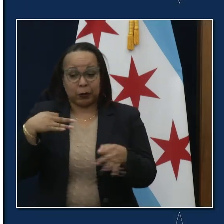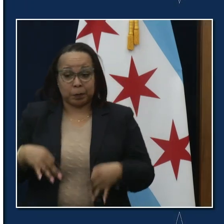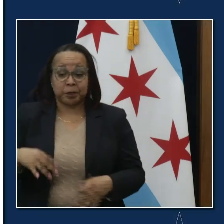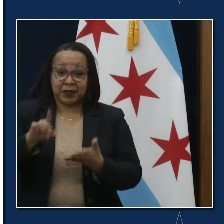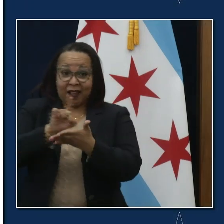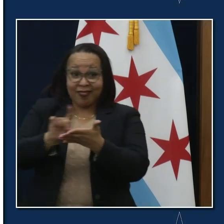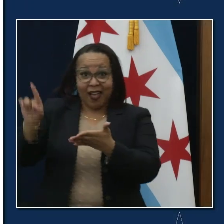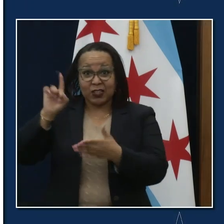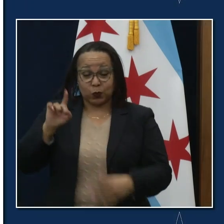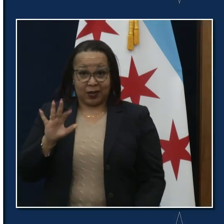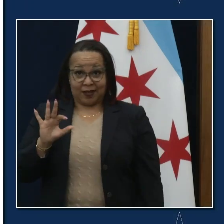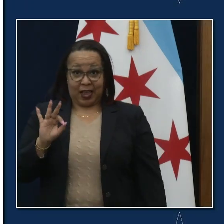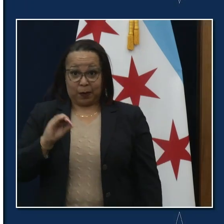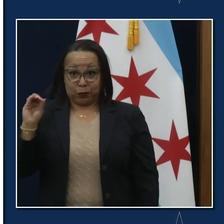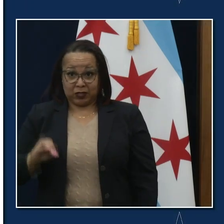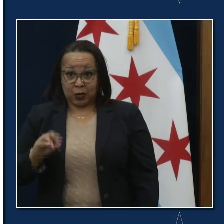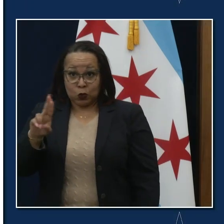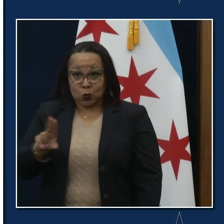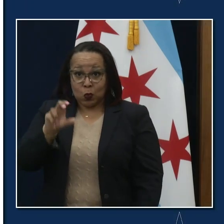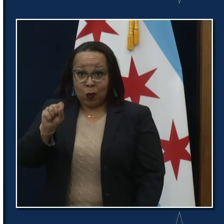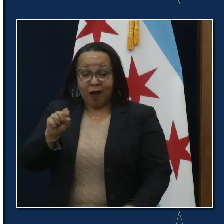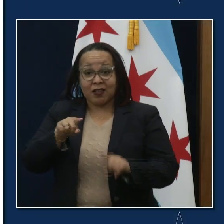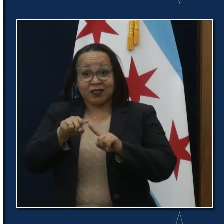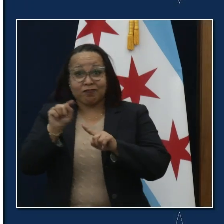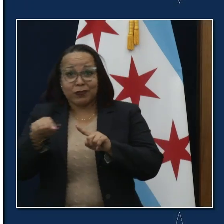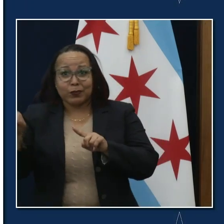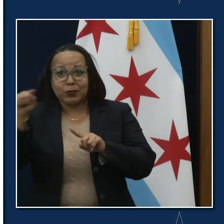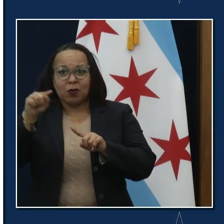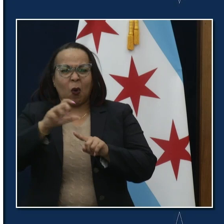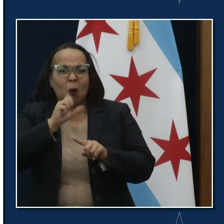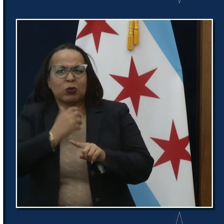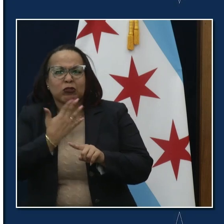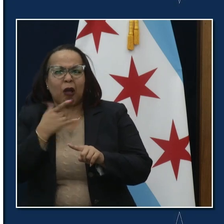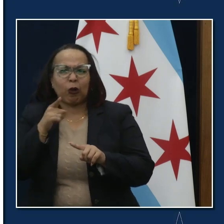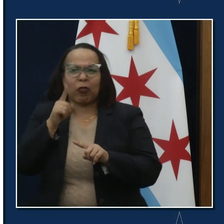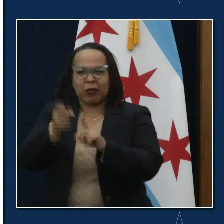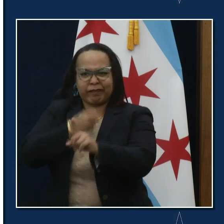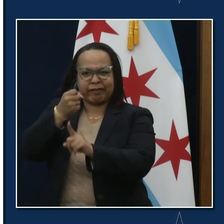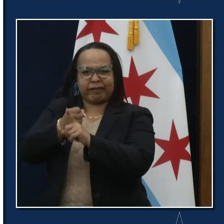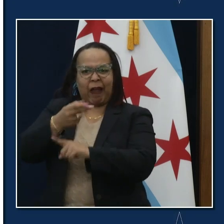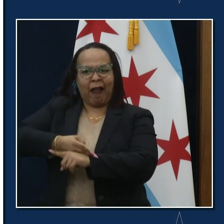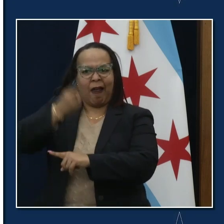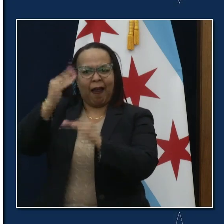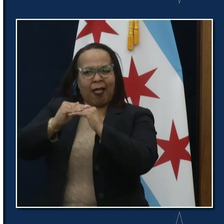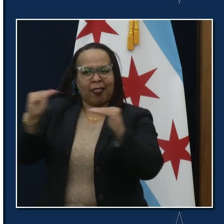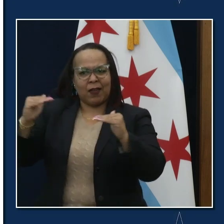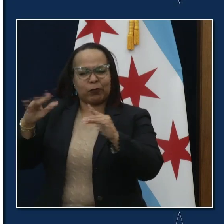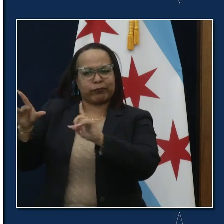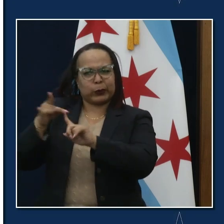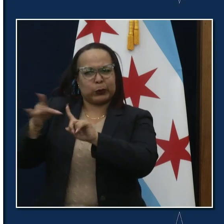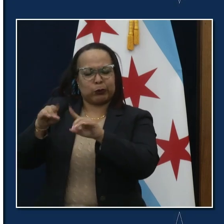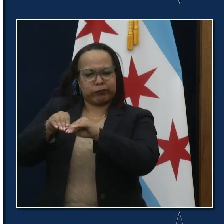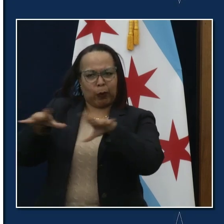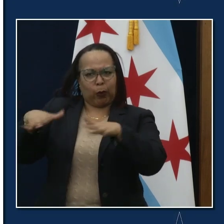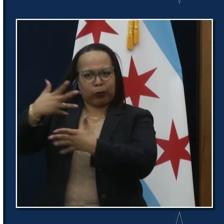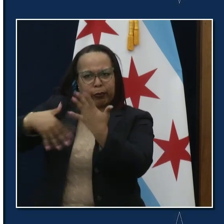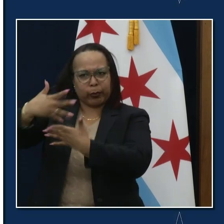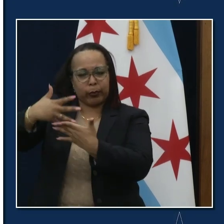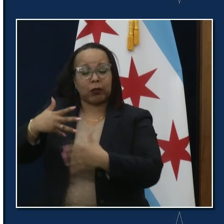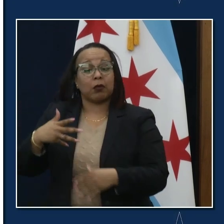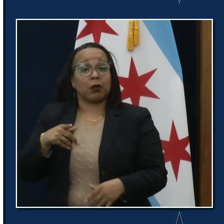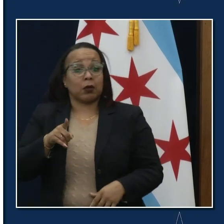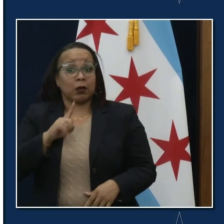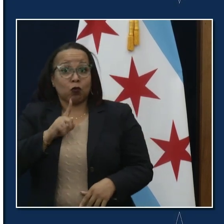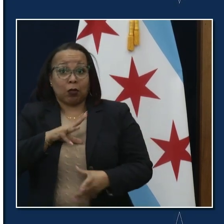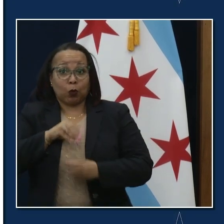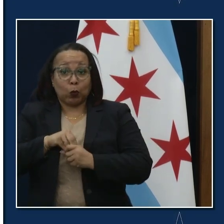week, 9% of U.S. counties in orange on this map were at that high community level already. That does